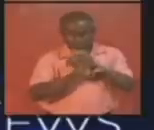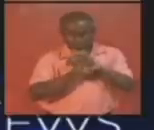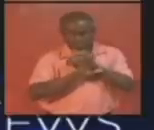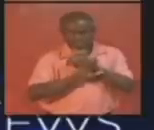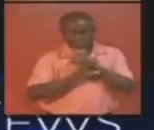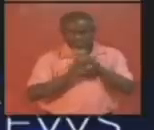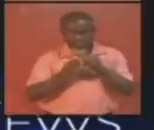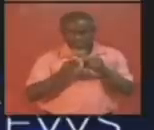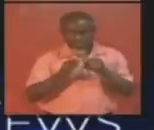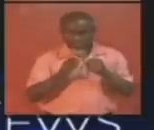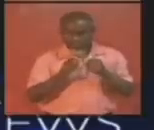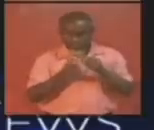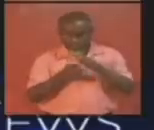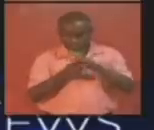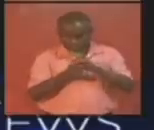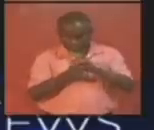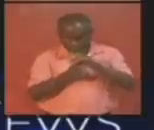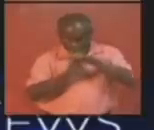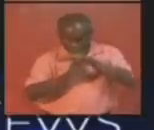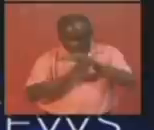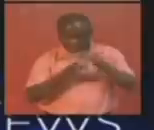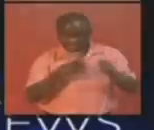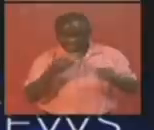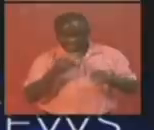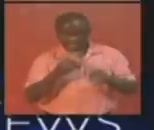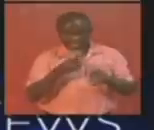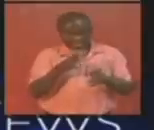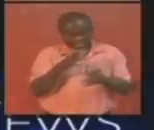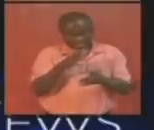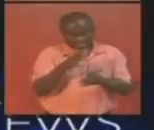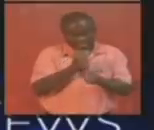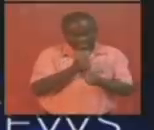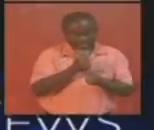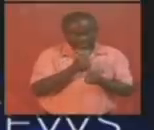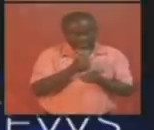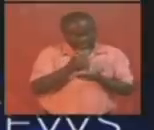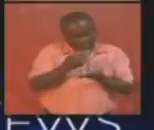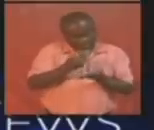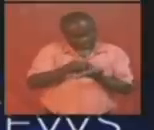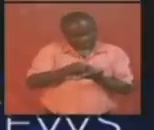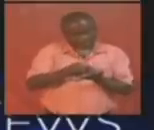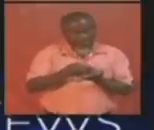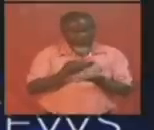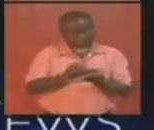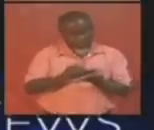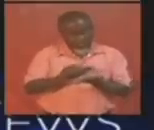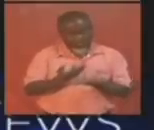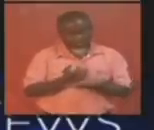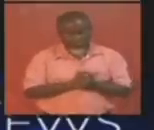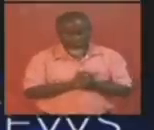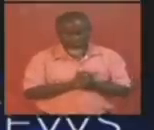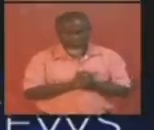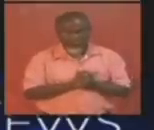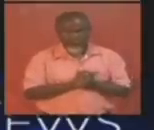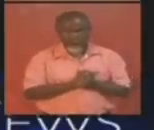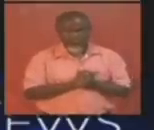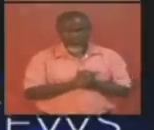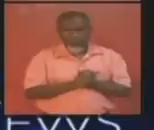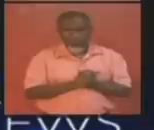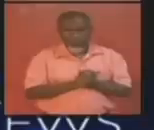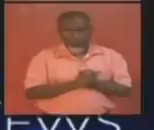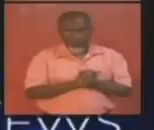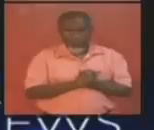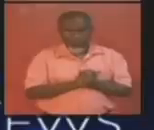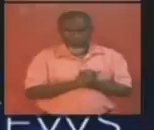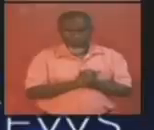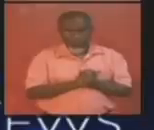my first question. And my second question is for Minister Brown. Minister, and please forgive me because my